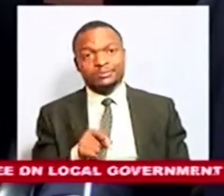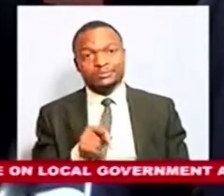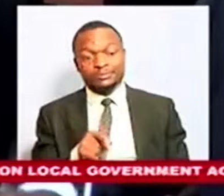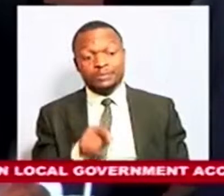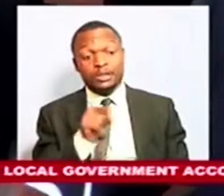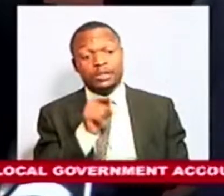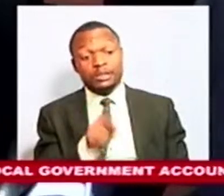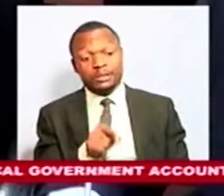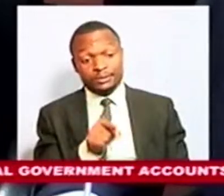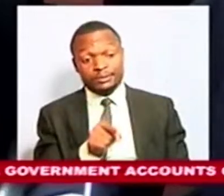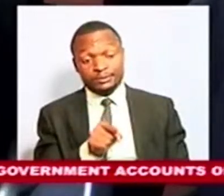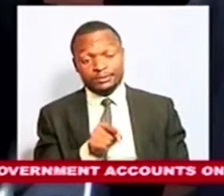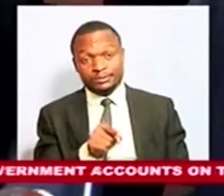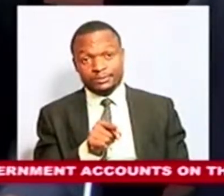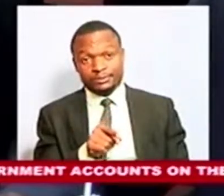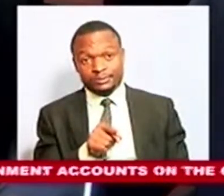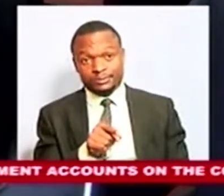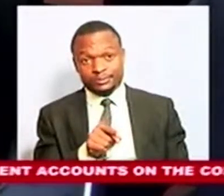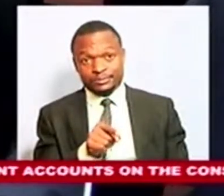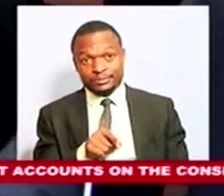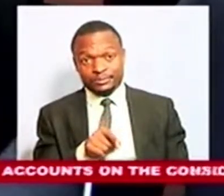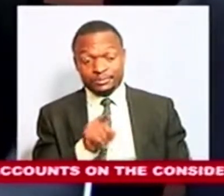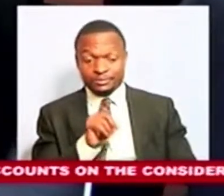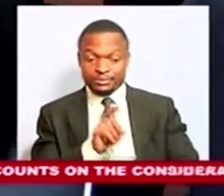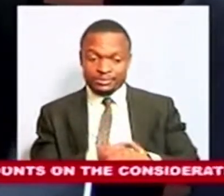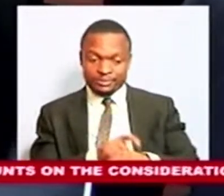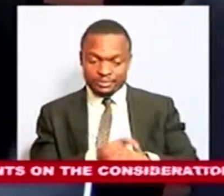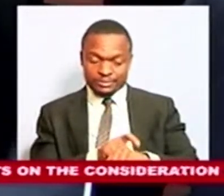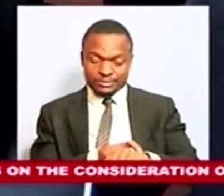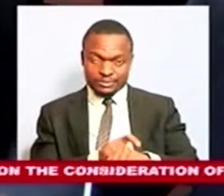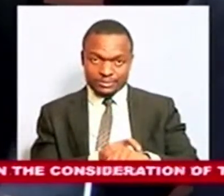This was during the period of,